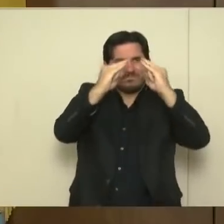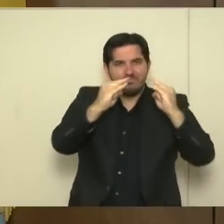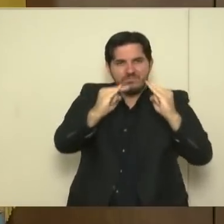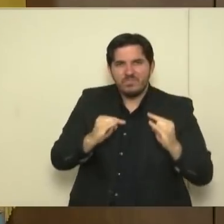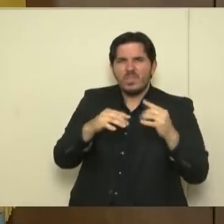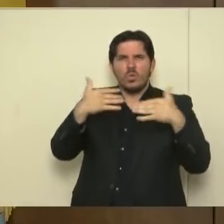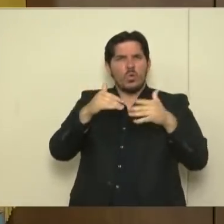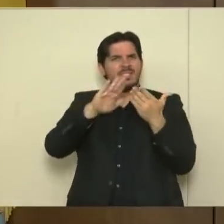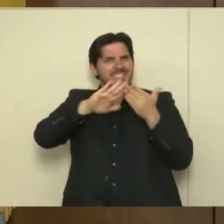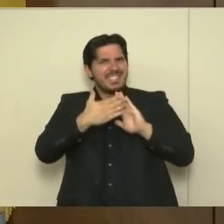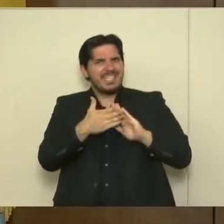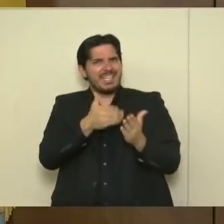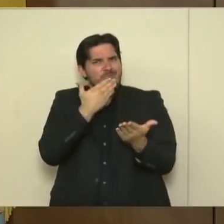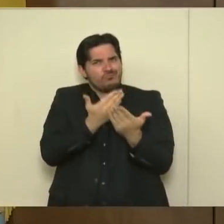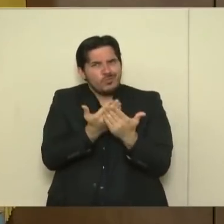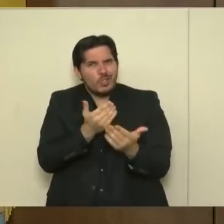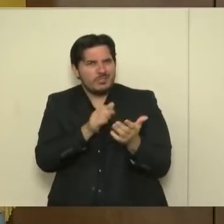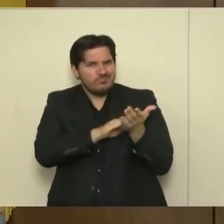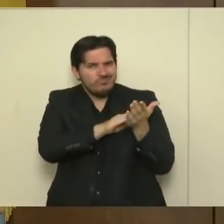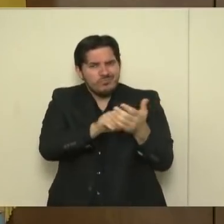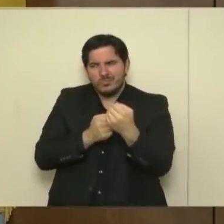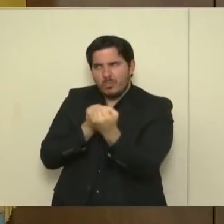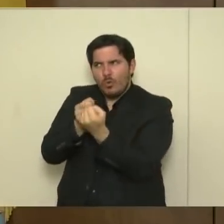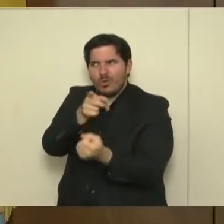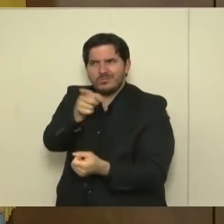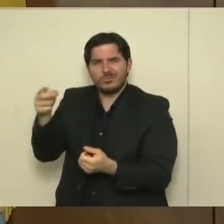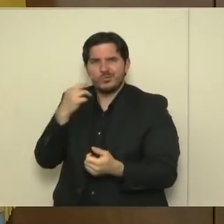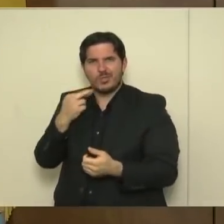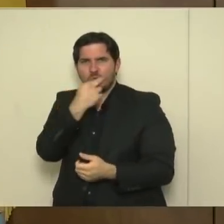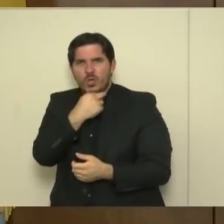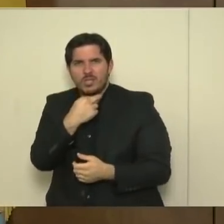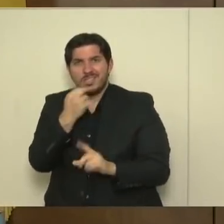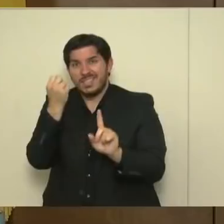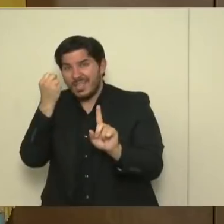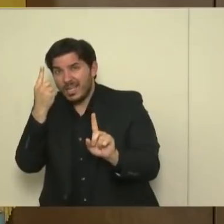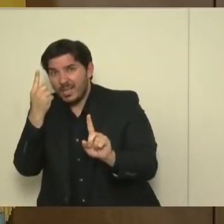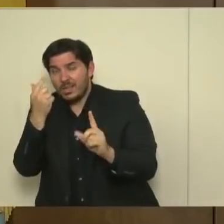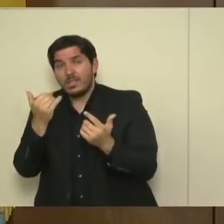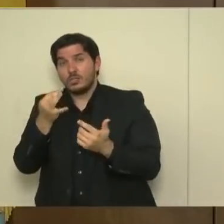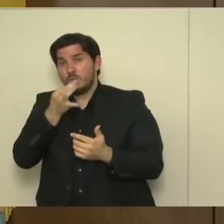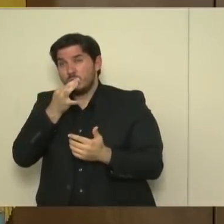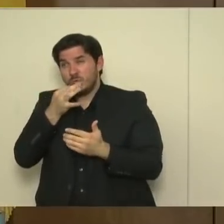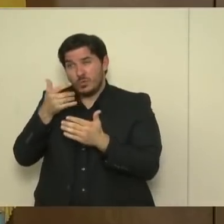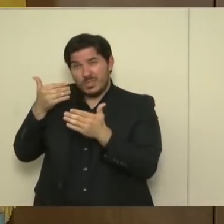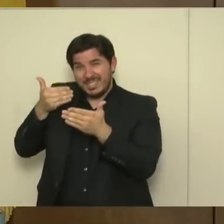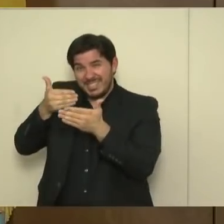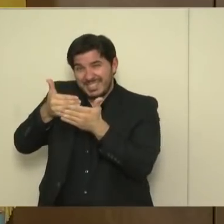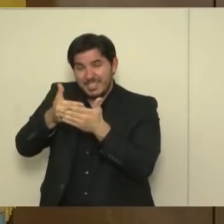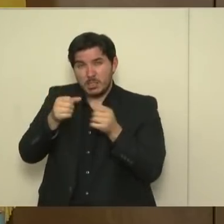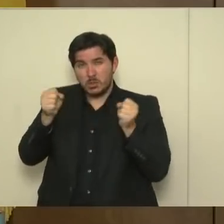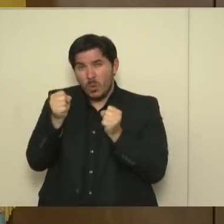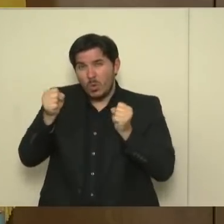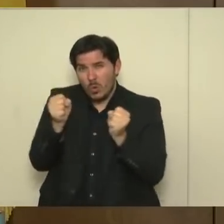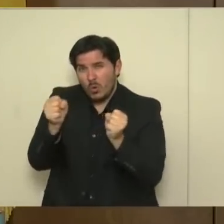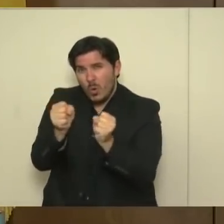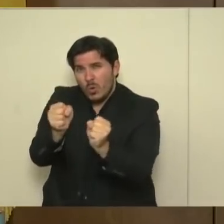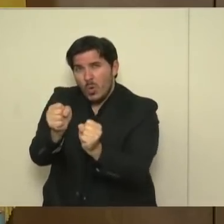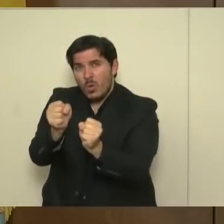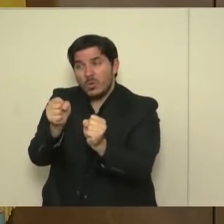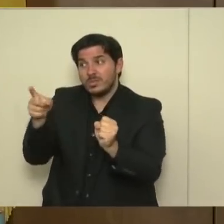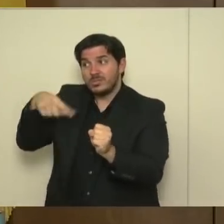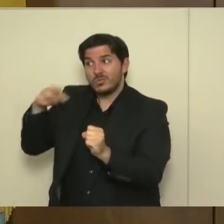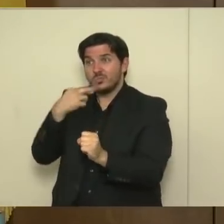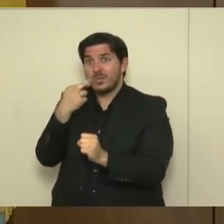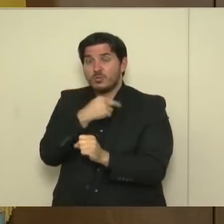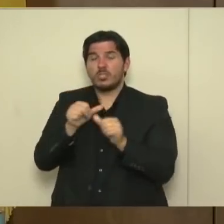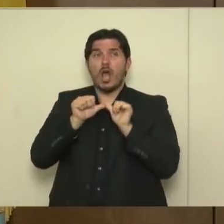incredible job. But the colder it gets and the more winter weather we have, they aren't going to be able to sustain that. So we